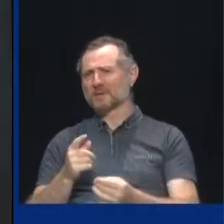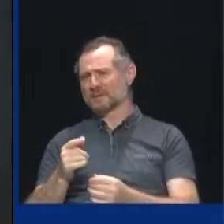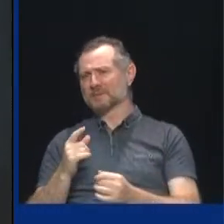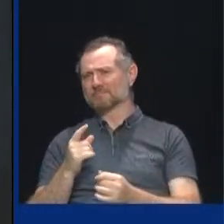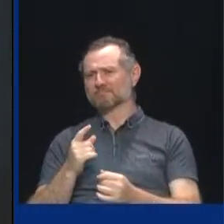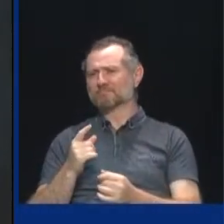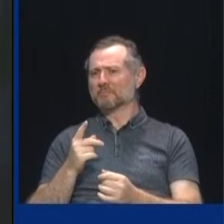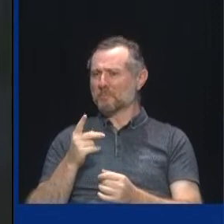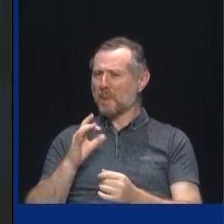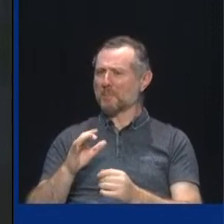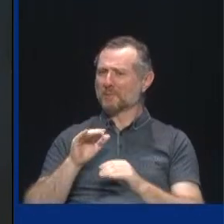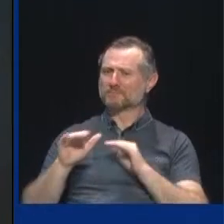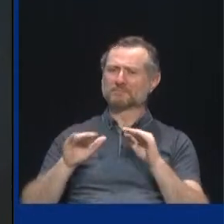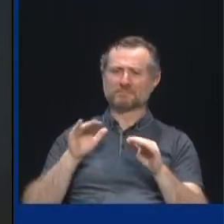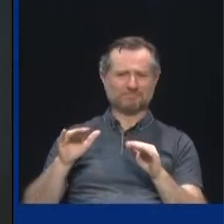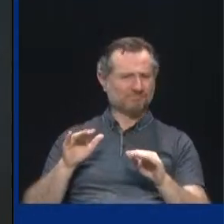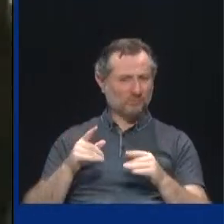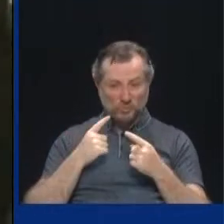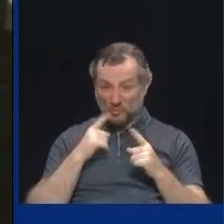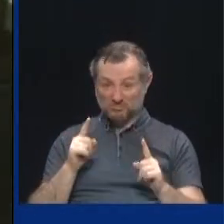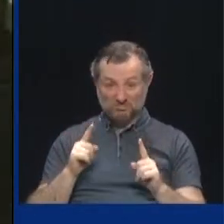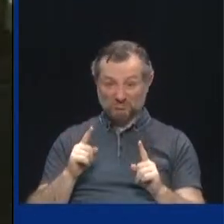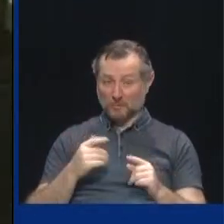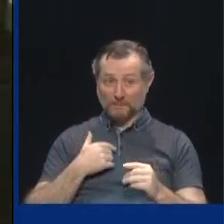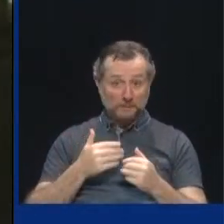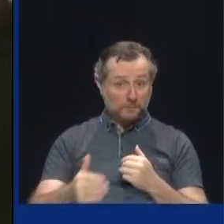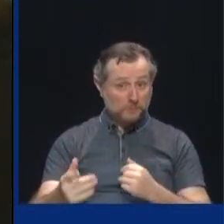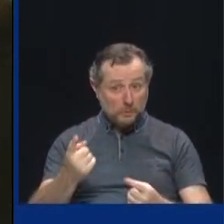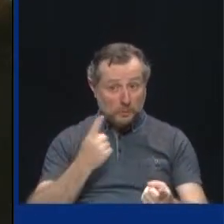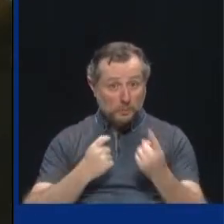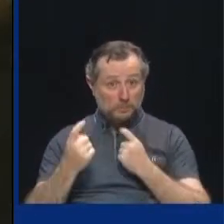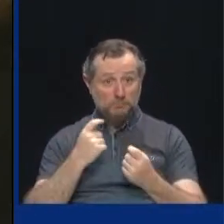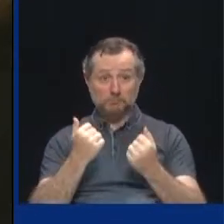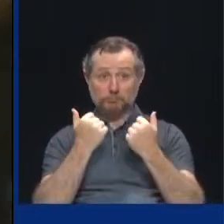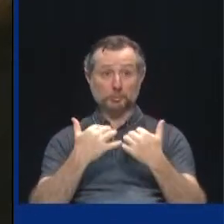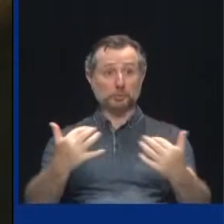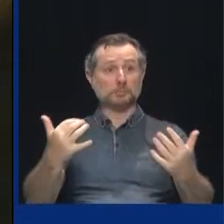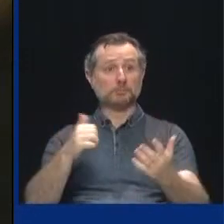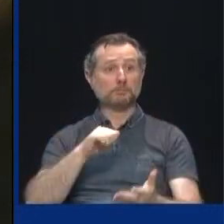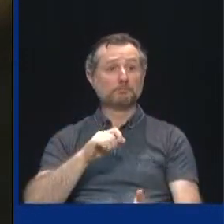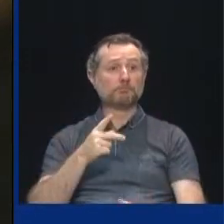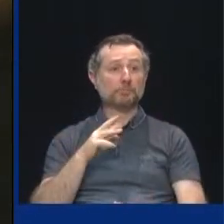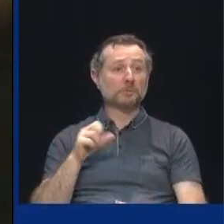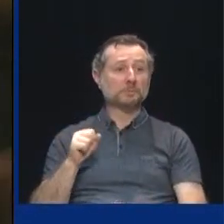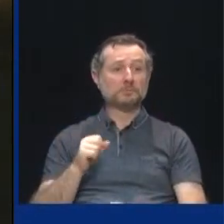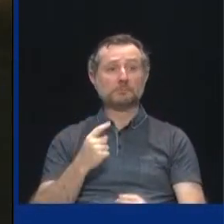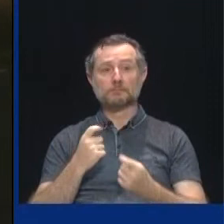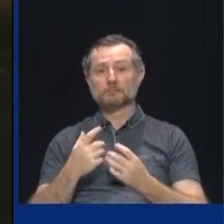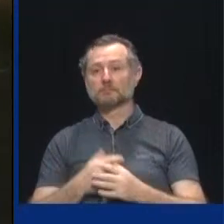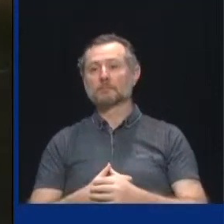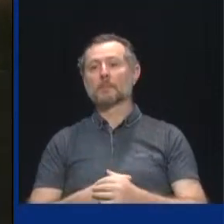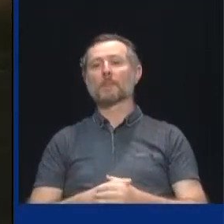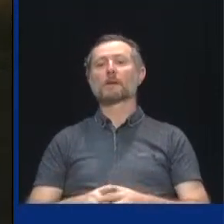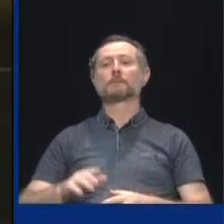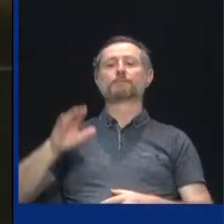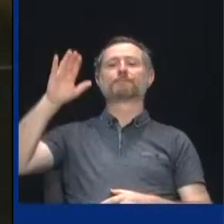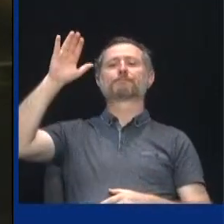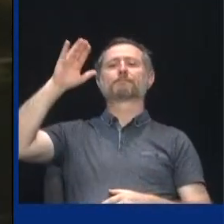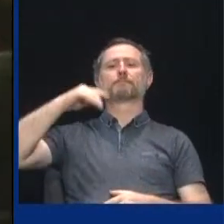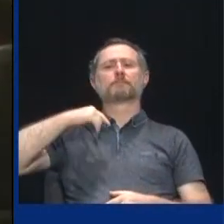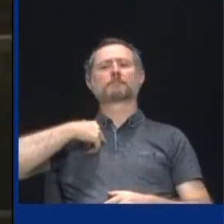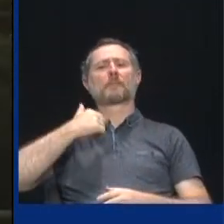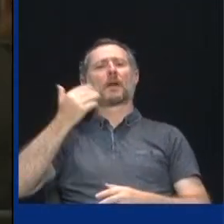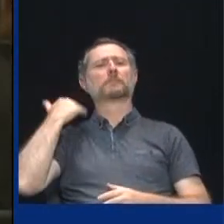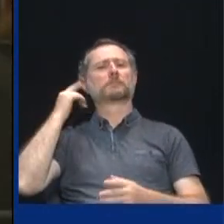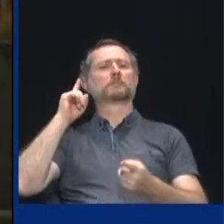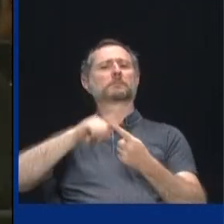questions from the press? We'll take a couple. Seeing no questions. Governor, until last week, New York was the only state in the nation that hadn't sent